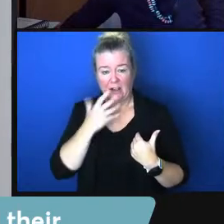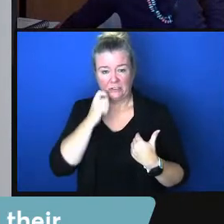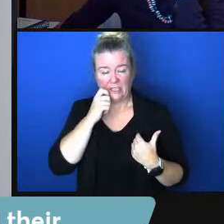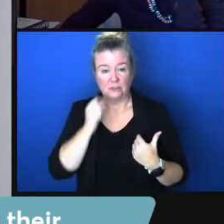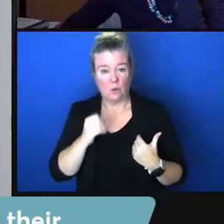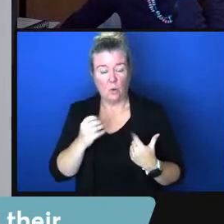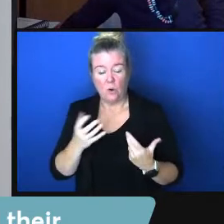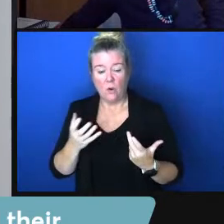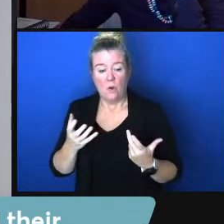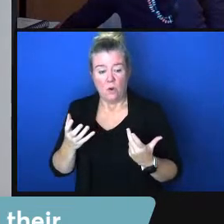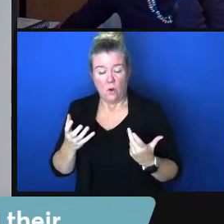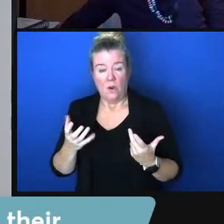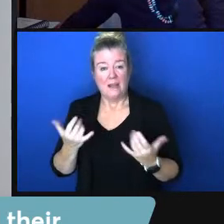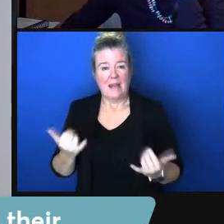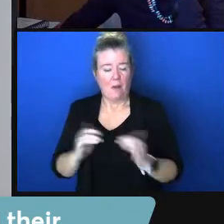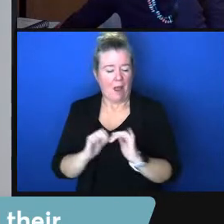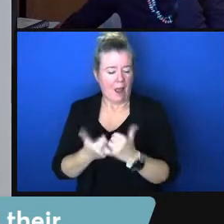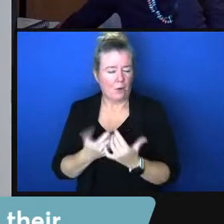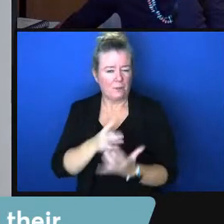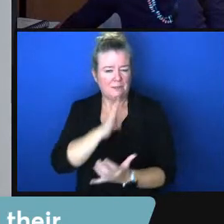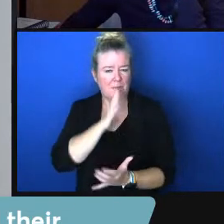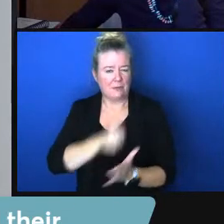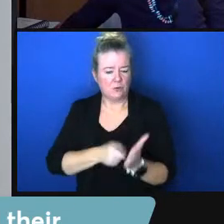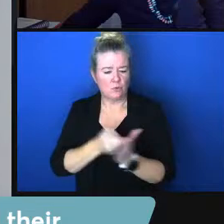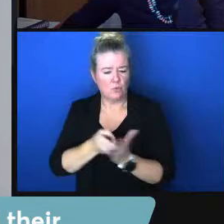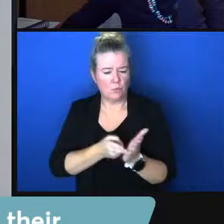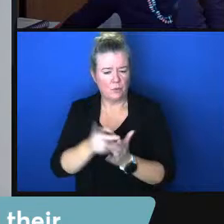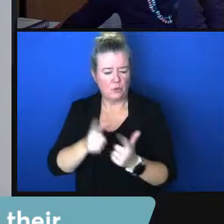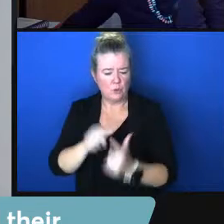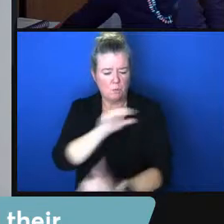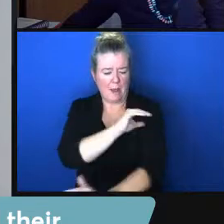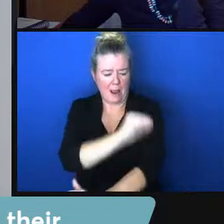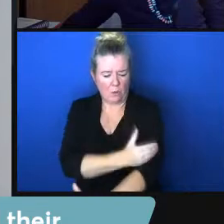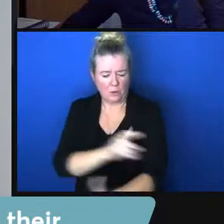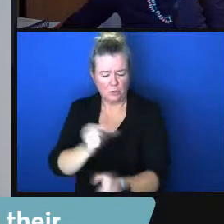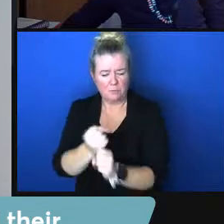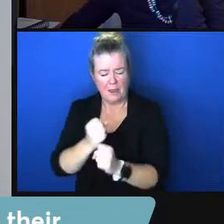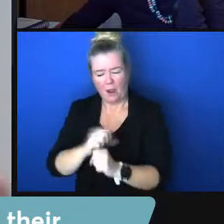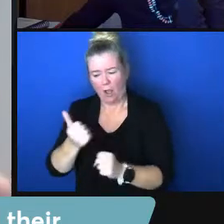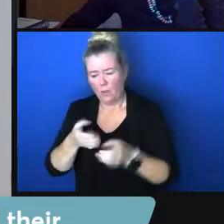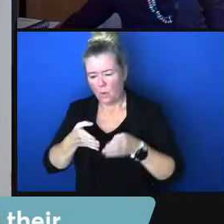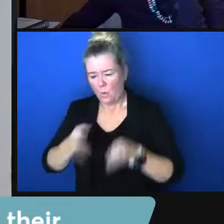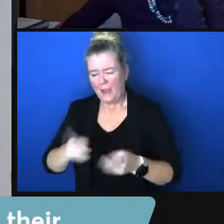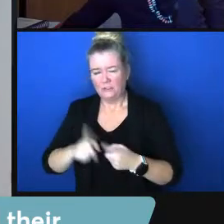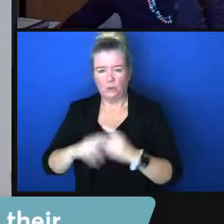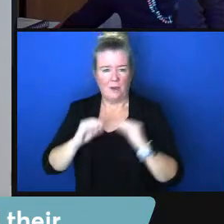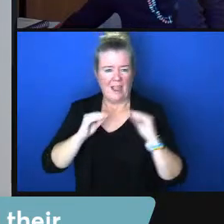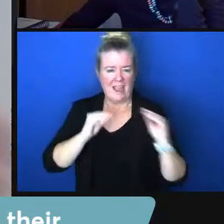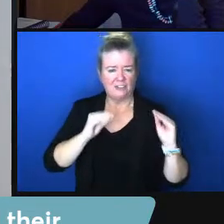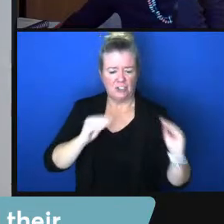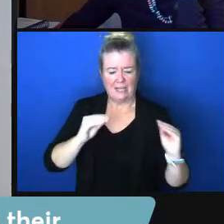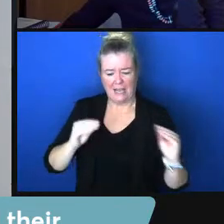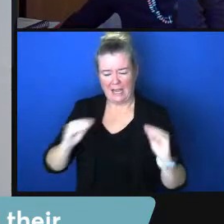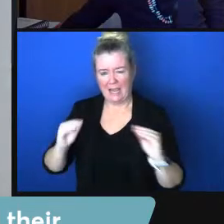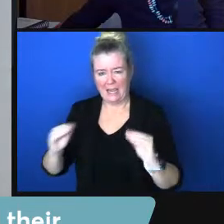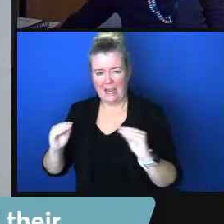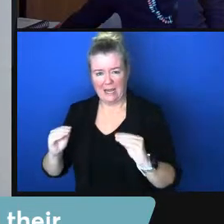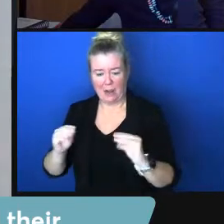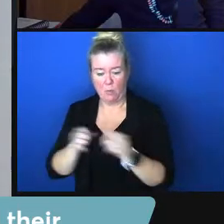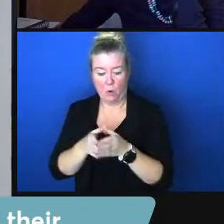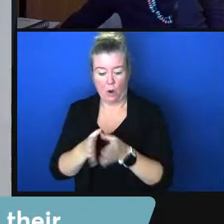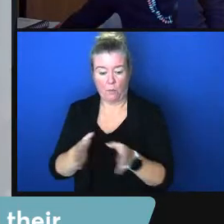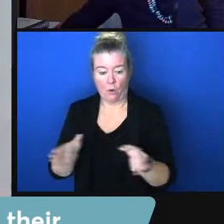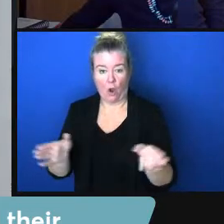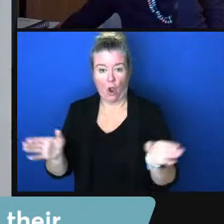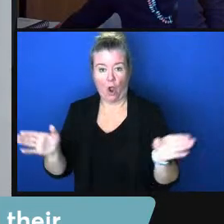we now speak the truth to power and create other mechanisms to educate our broader